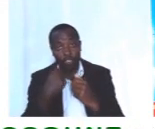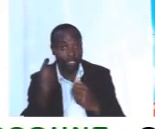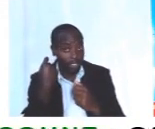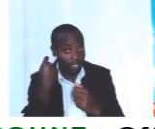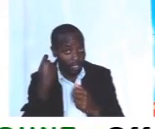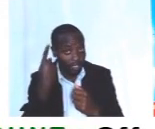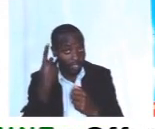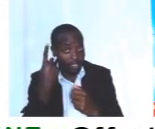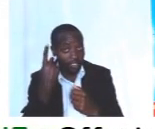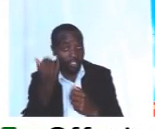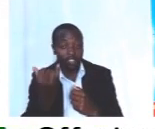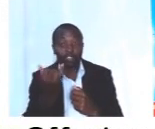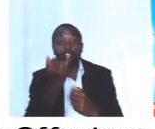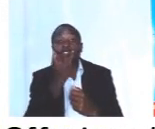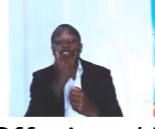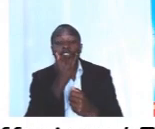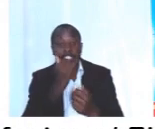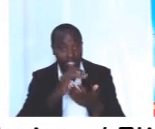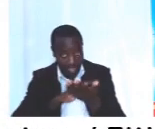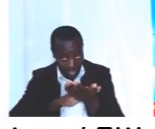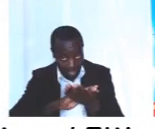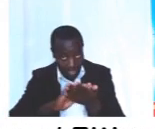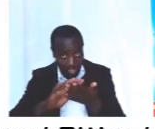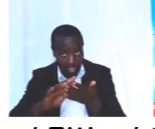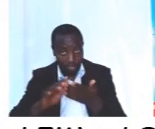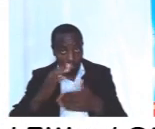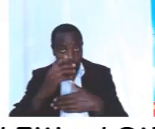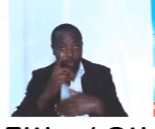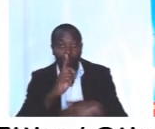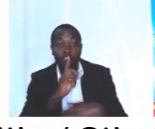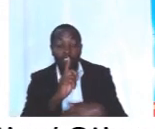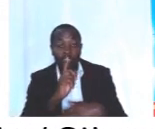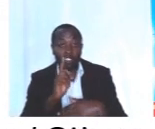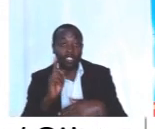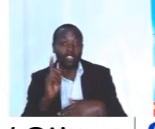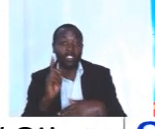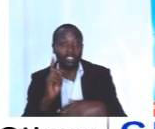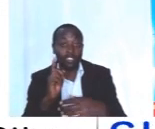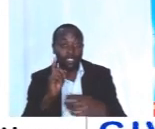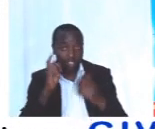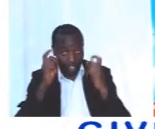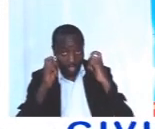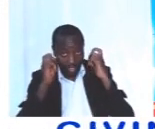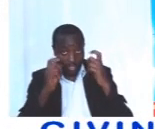errors? Cleanse me from secret faults. Keep back your servant